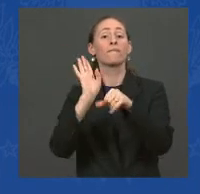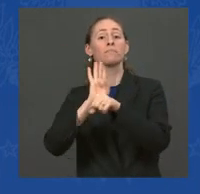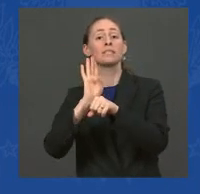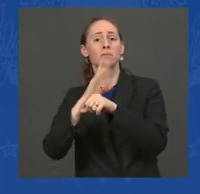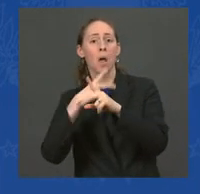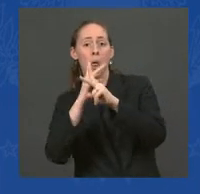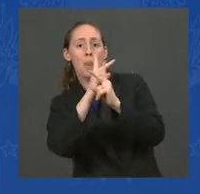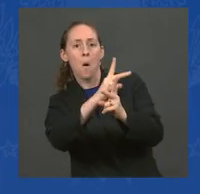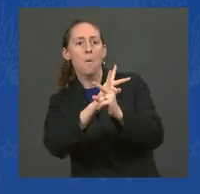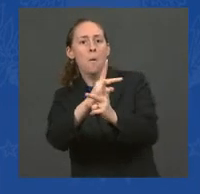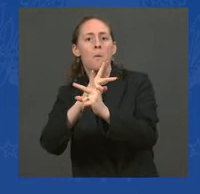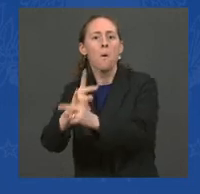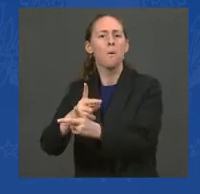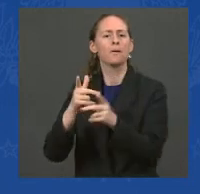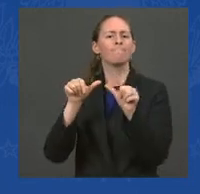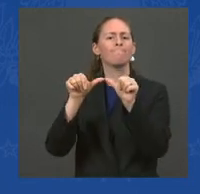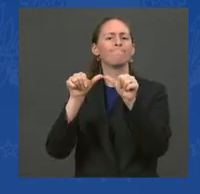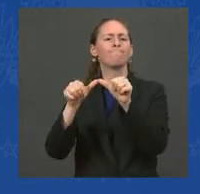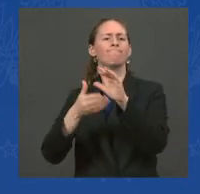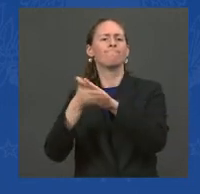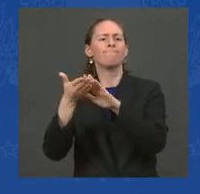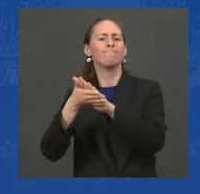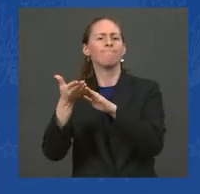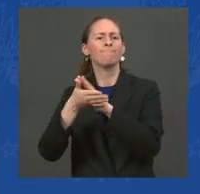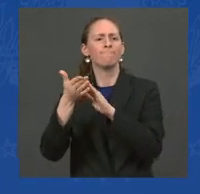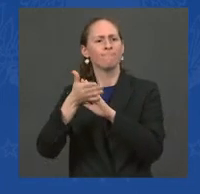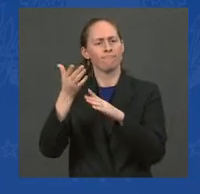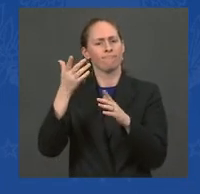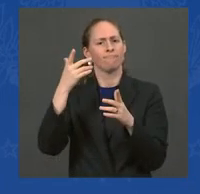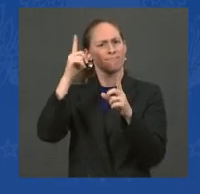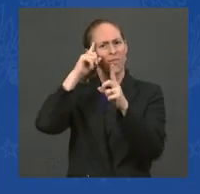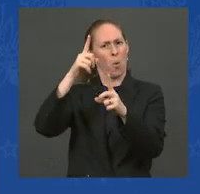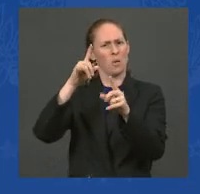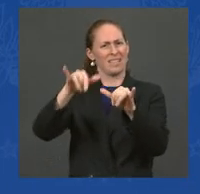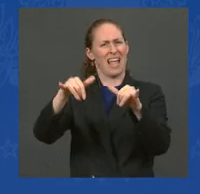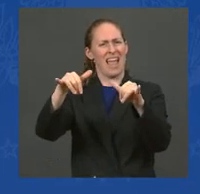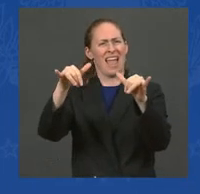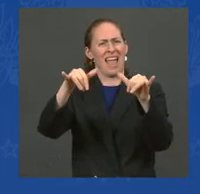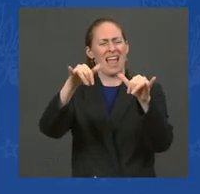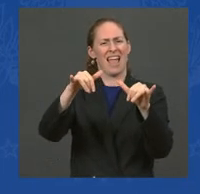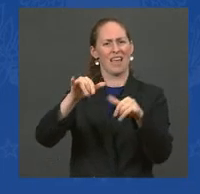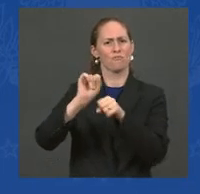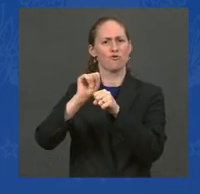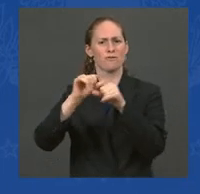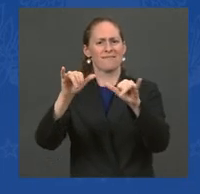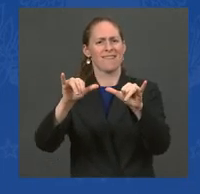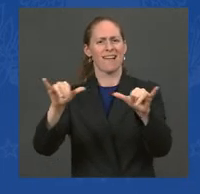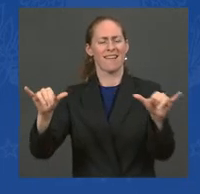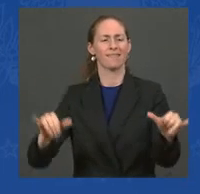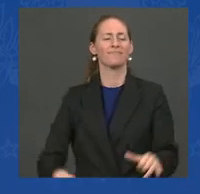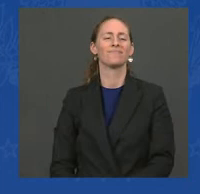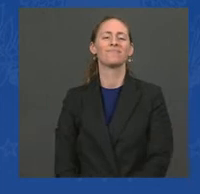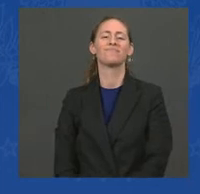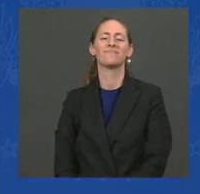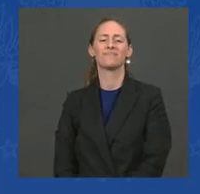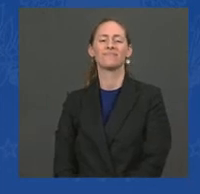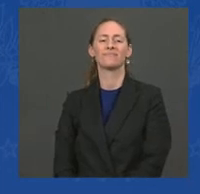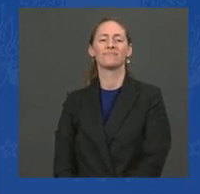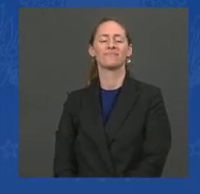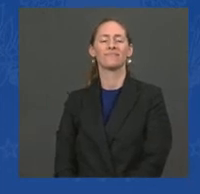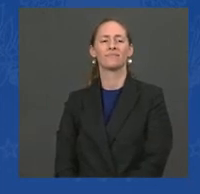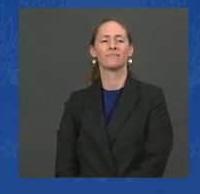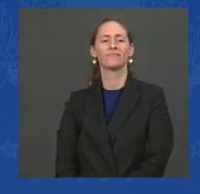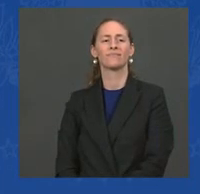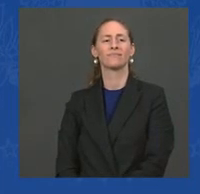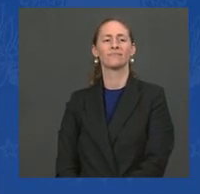keep employees on a job getting paid. Today, towns and cities and states that were at risk of